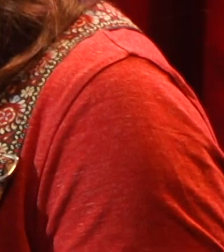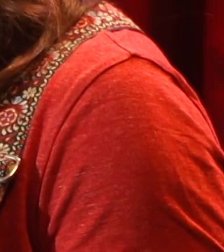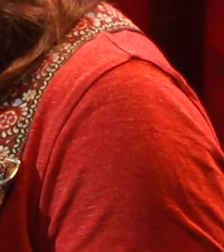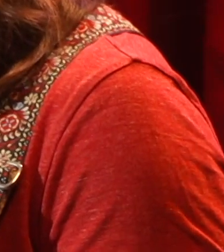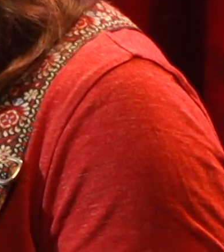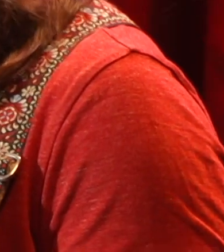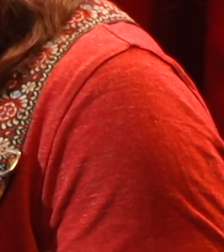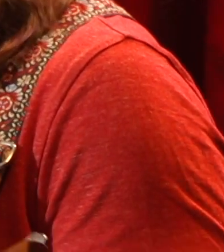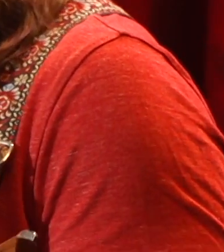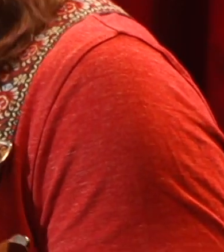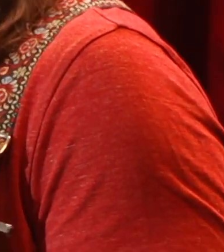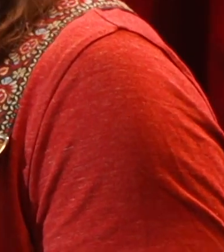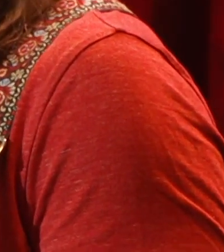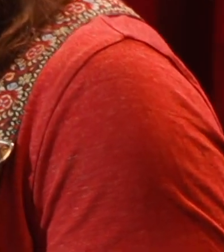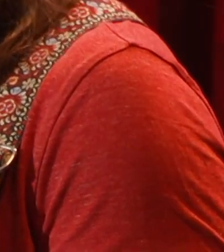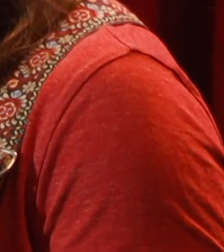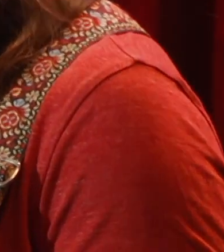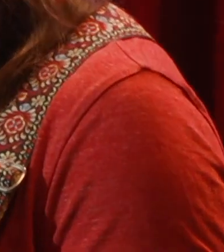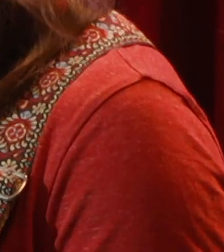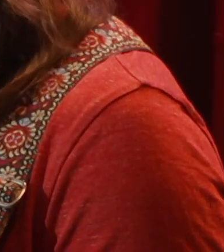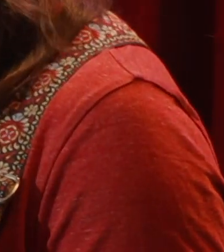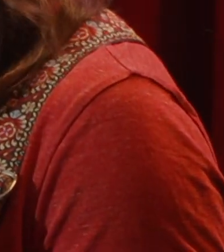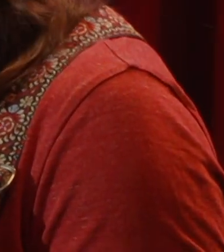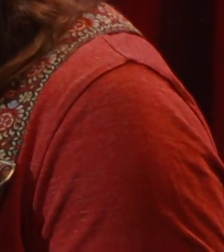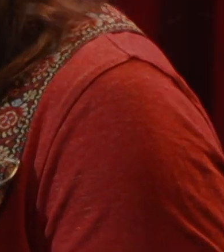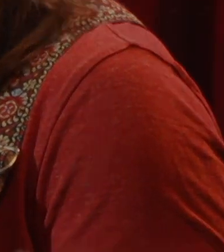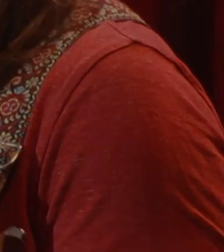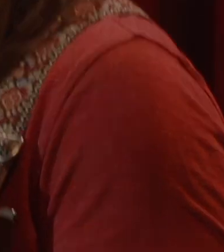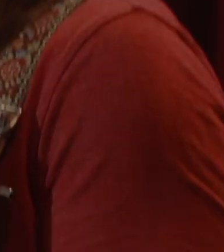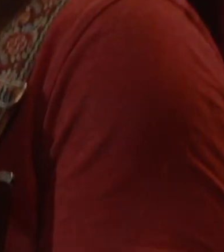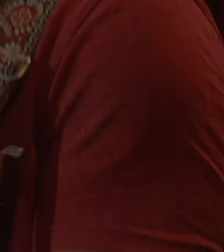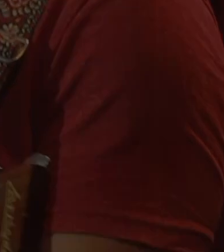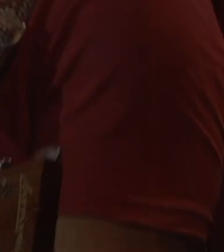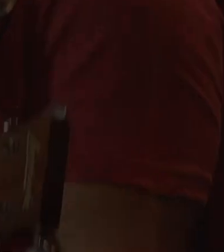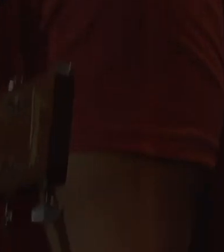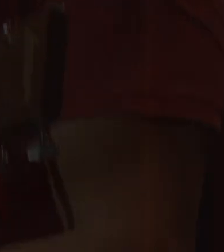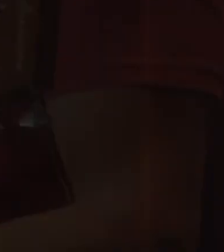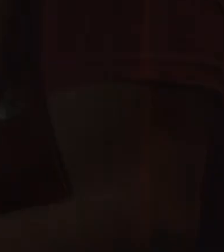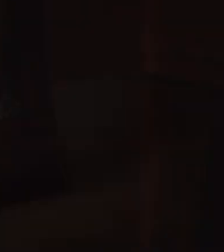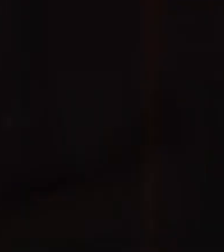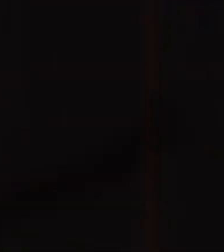screaming, driver, let me out.